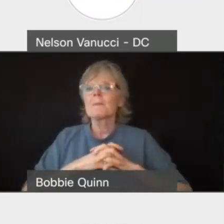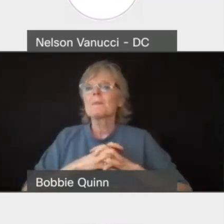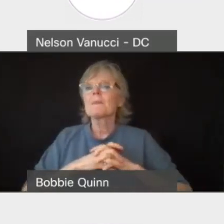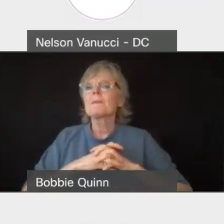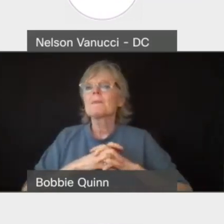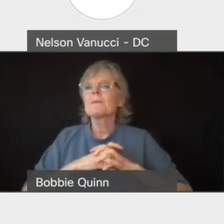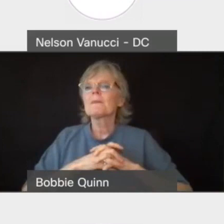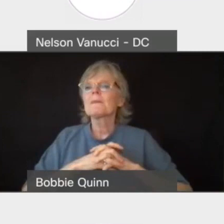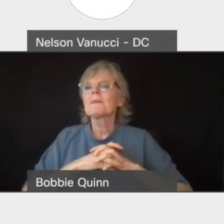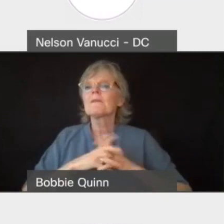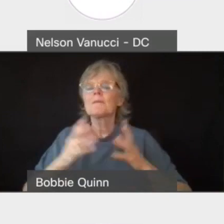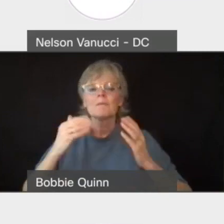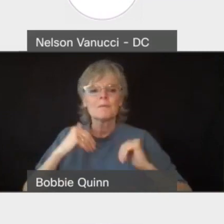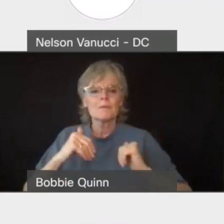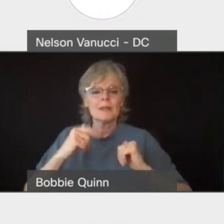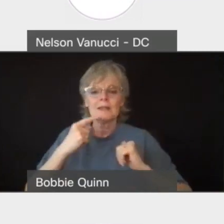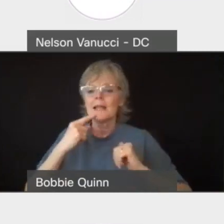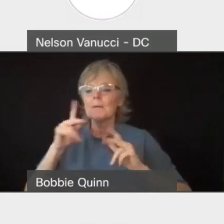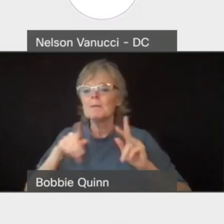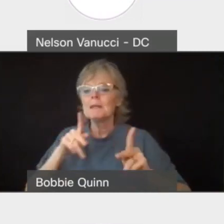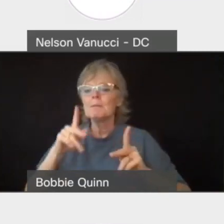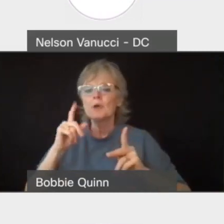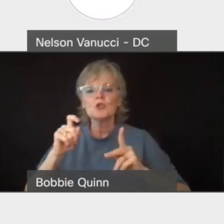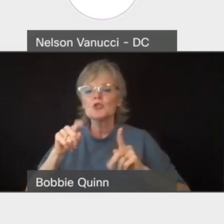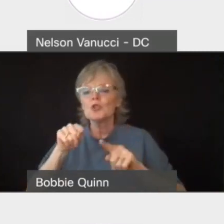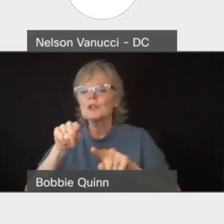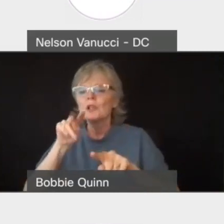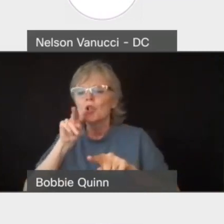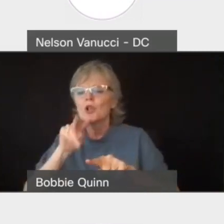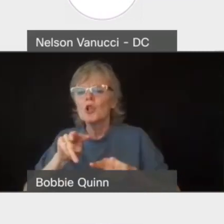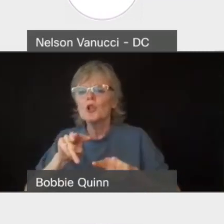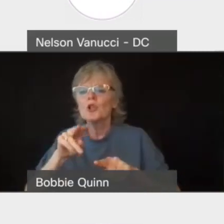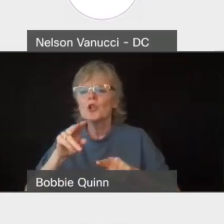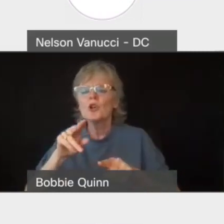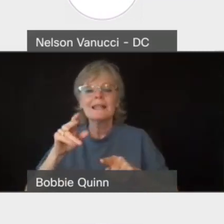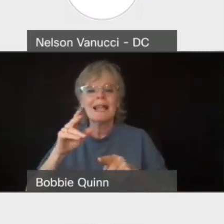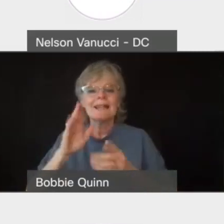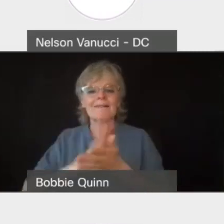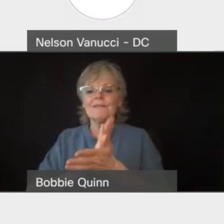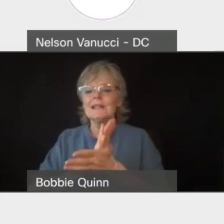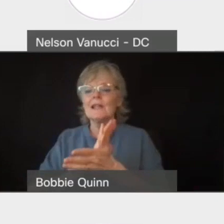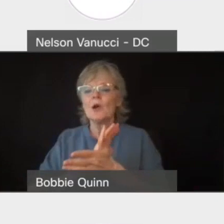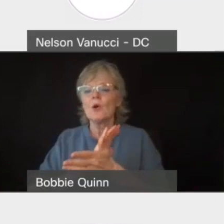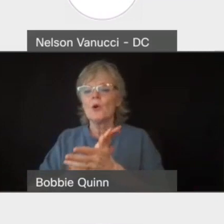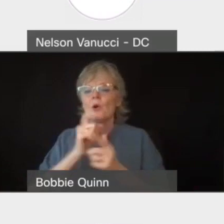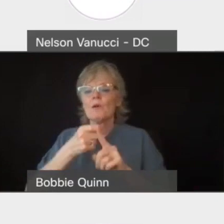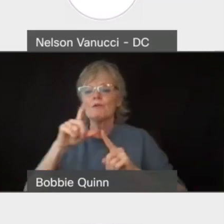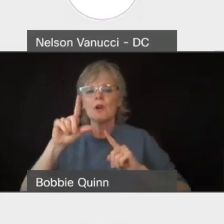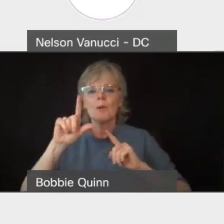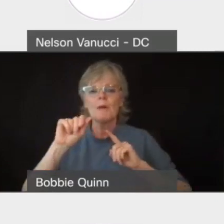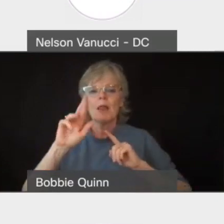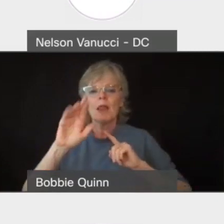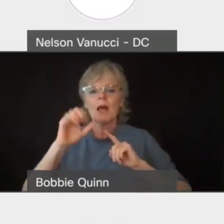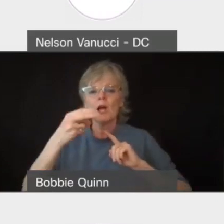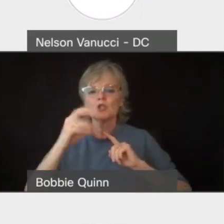There's a notice here. People should check out a video from Large about accessibility in medical settings, and there's a link to